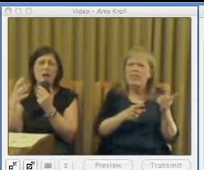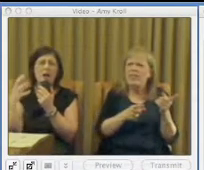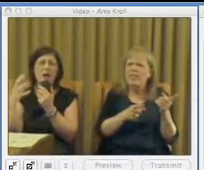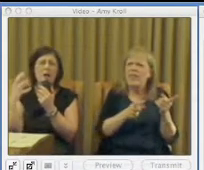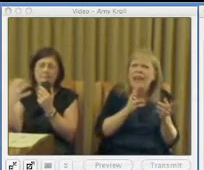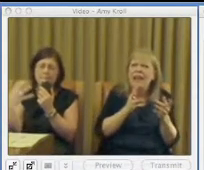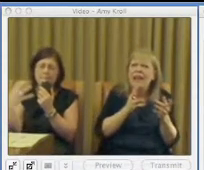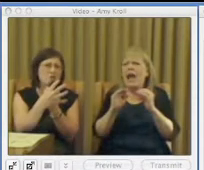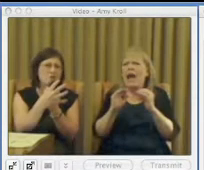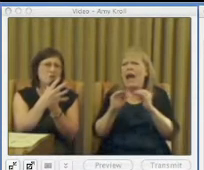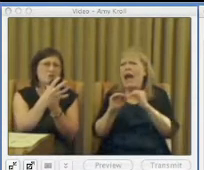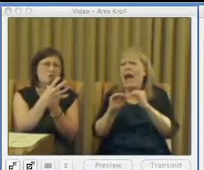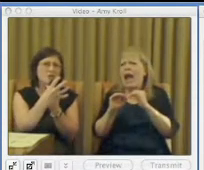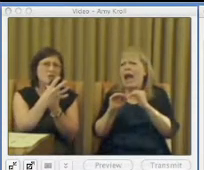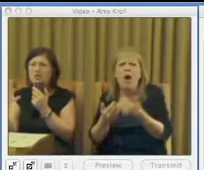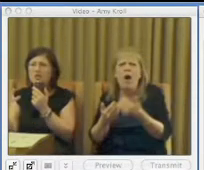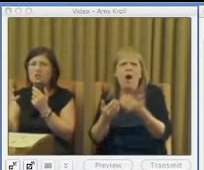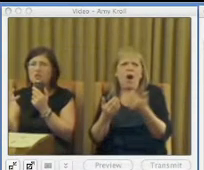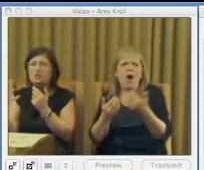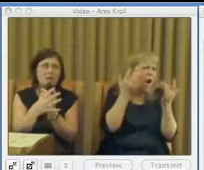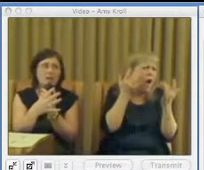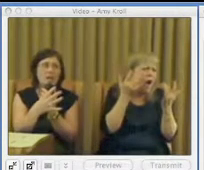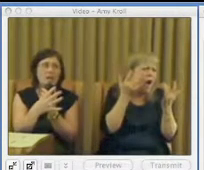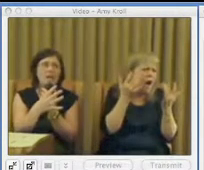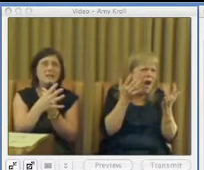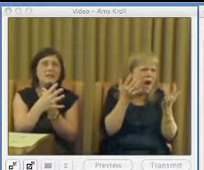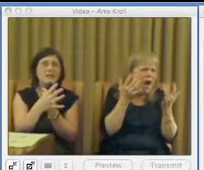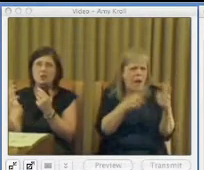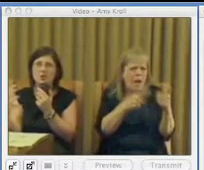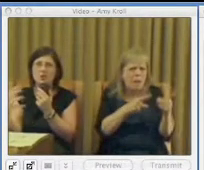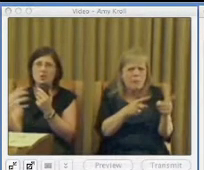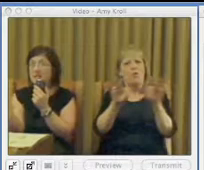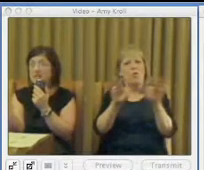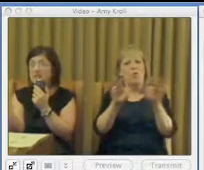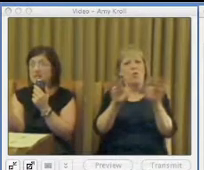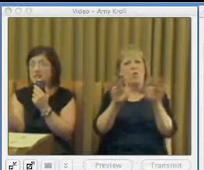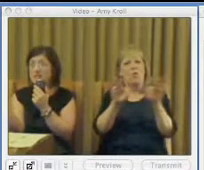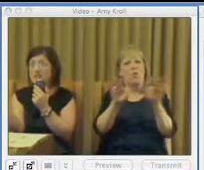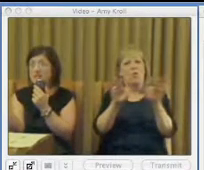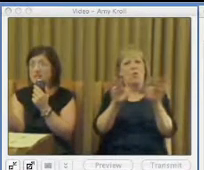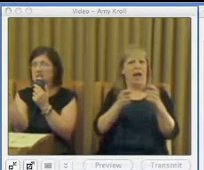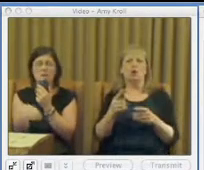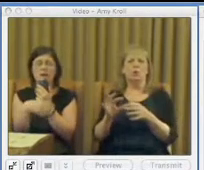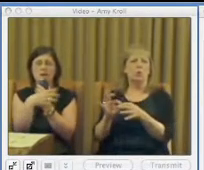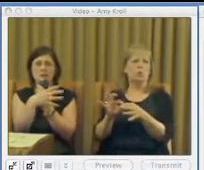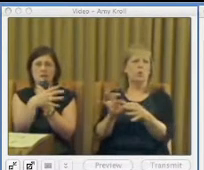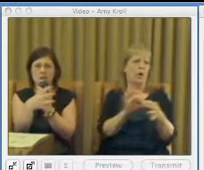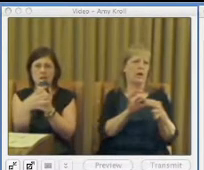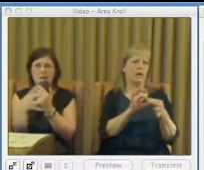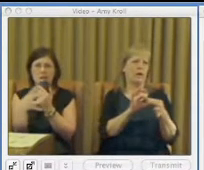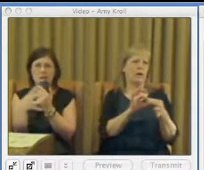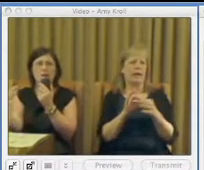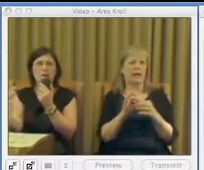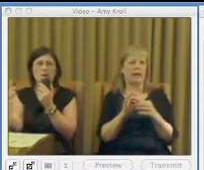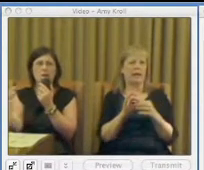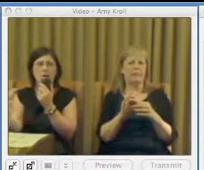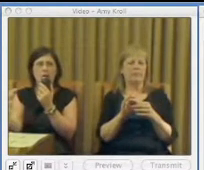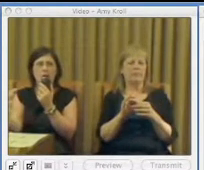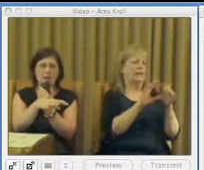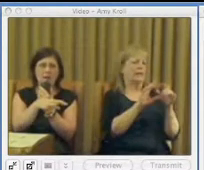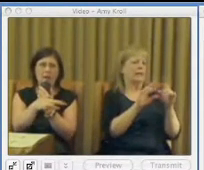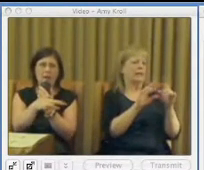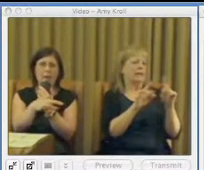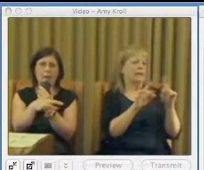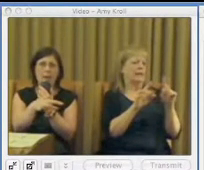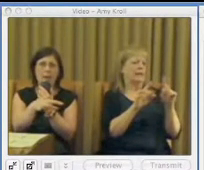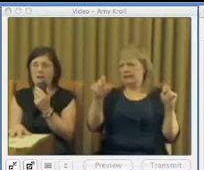it. Think about managing the communication, coordinating the communication, not just facilitating text A to text B,